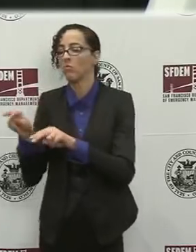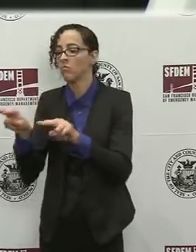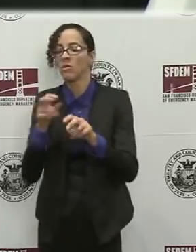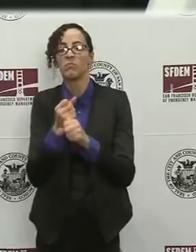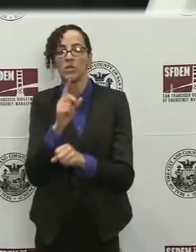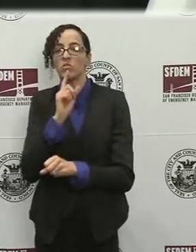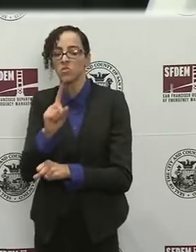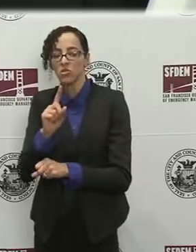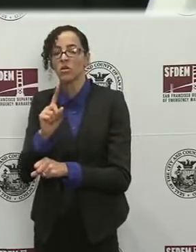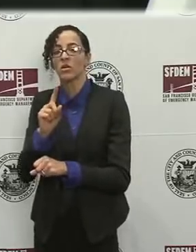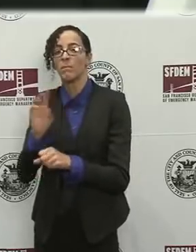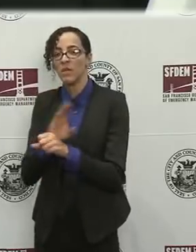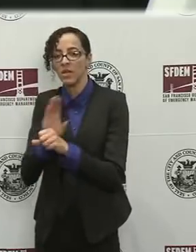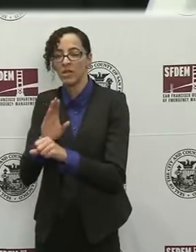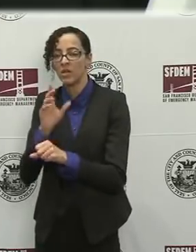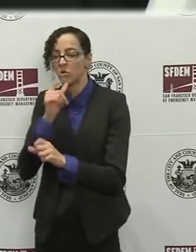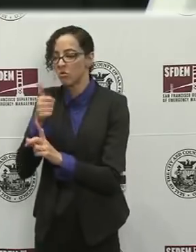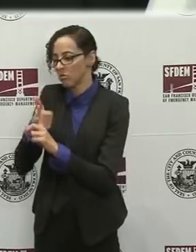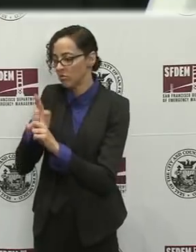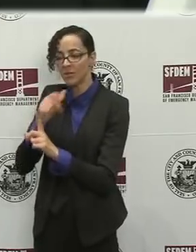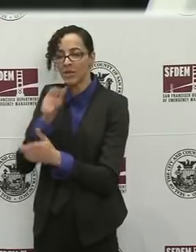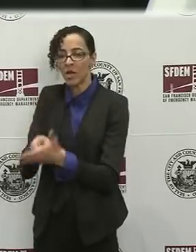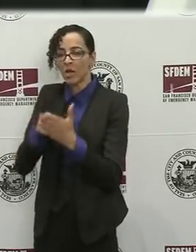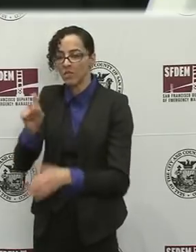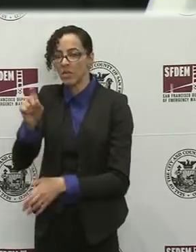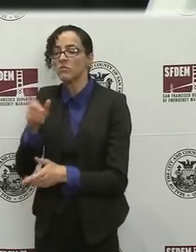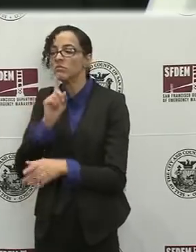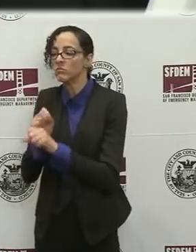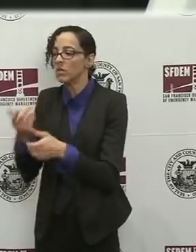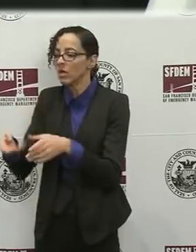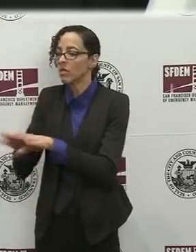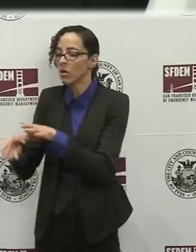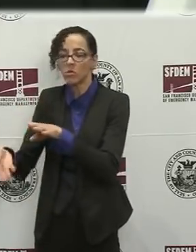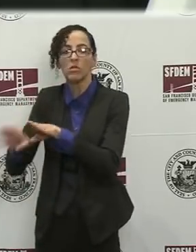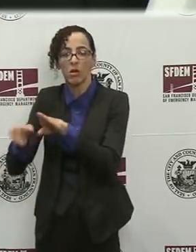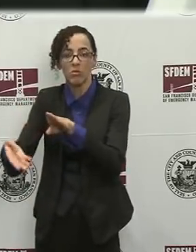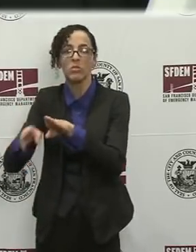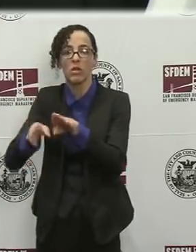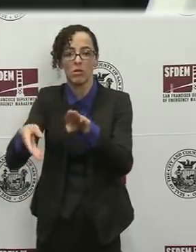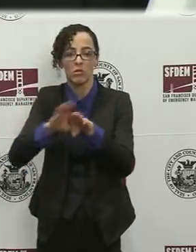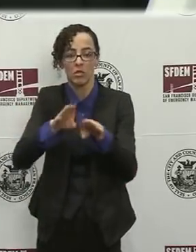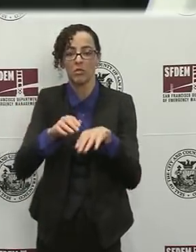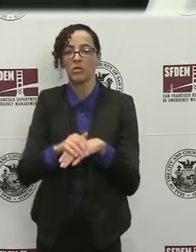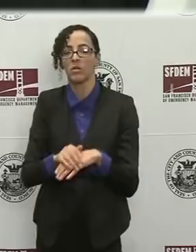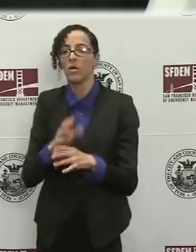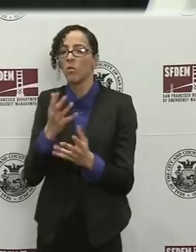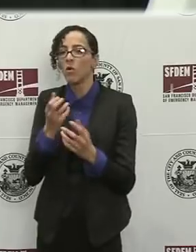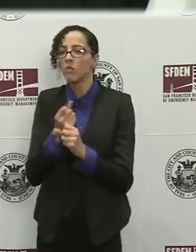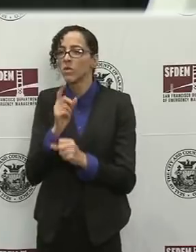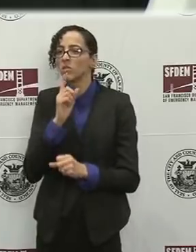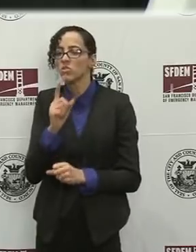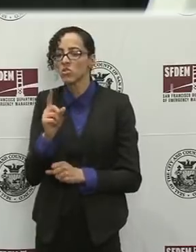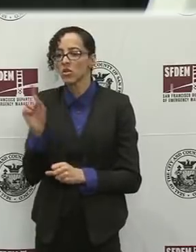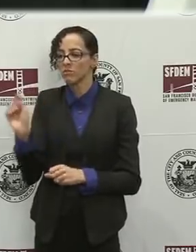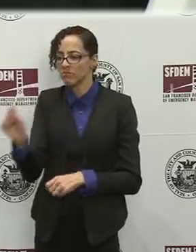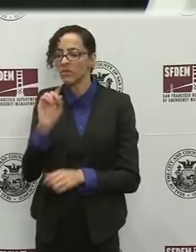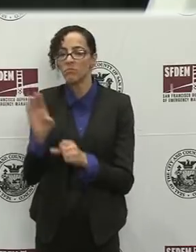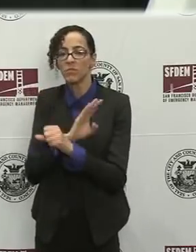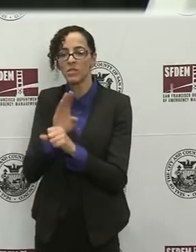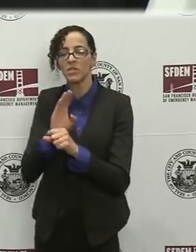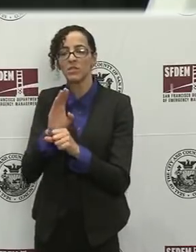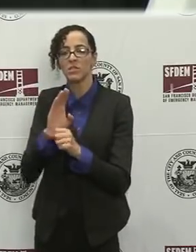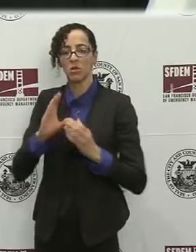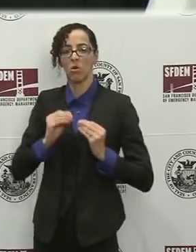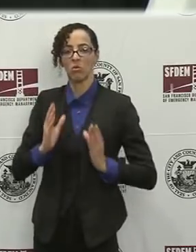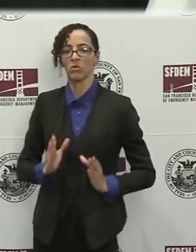what we can to not allow that to be a trend that our business owners have to deal with. We're focusing on